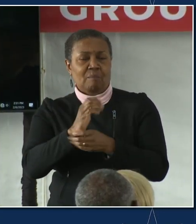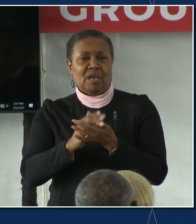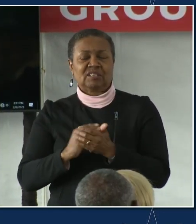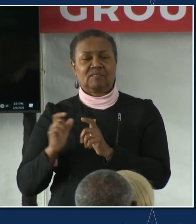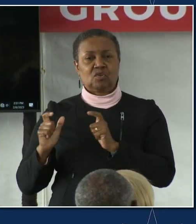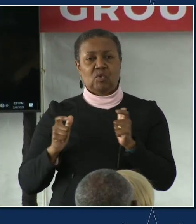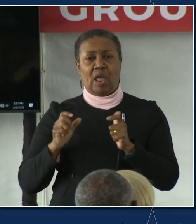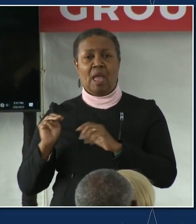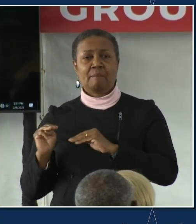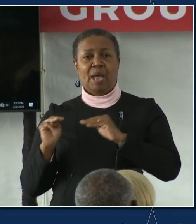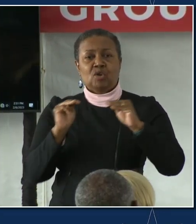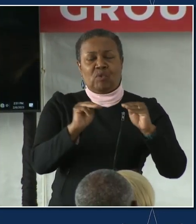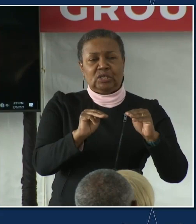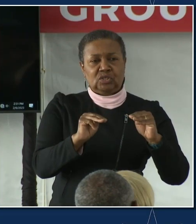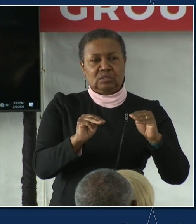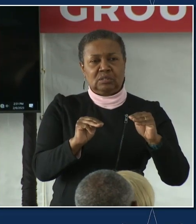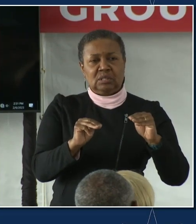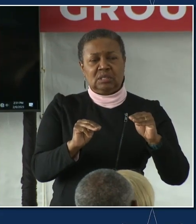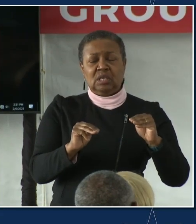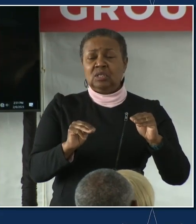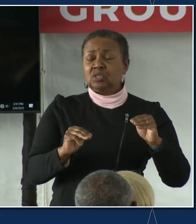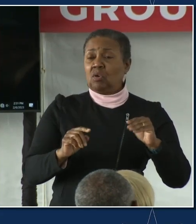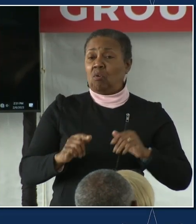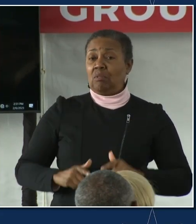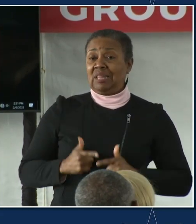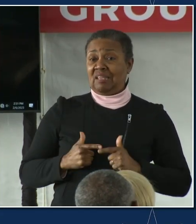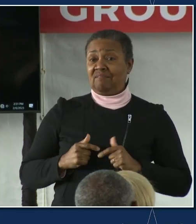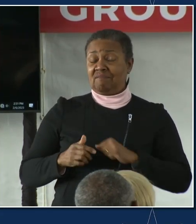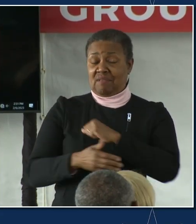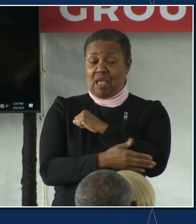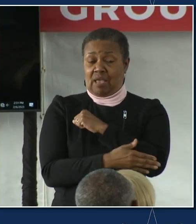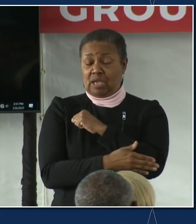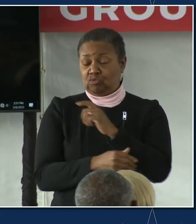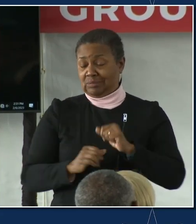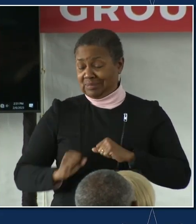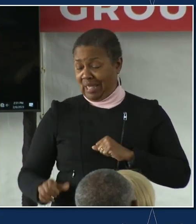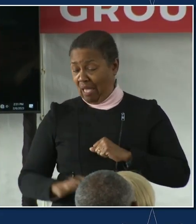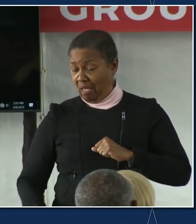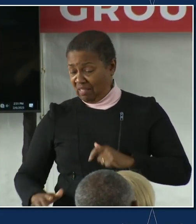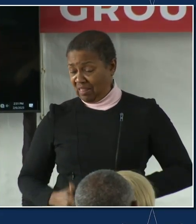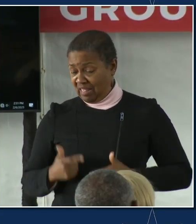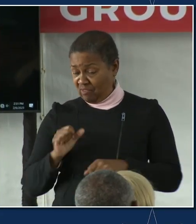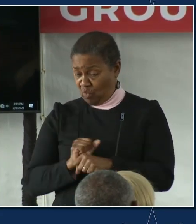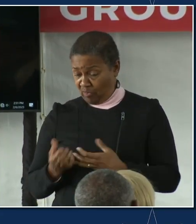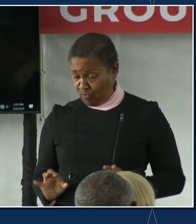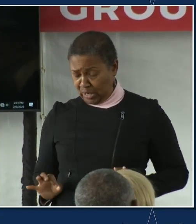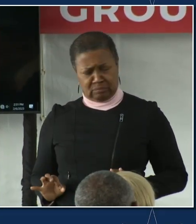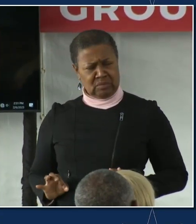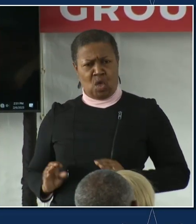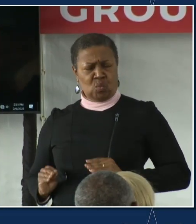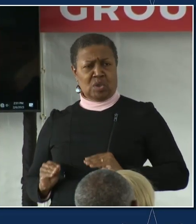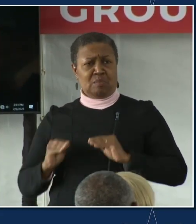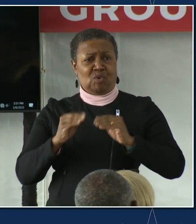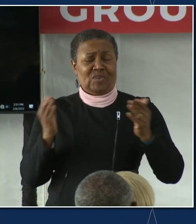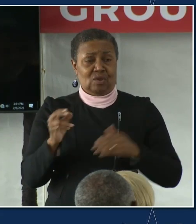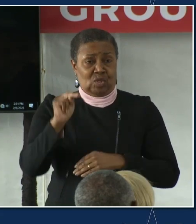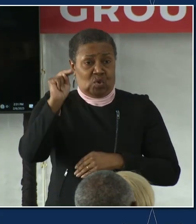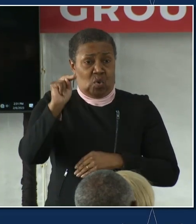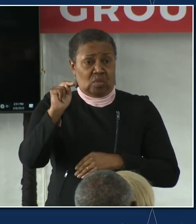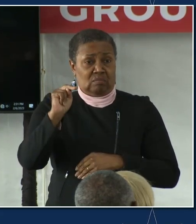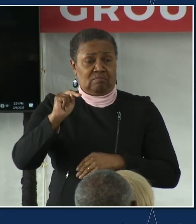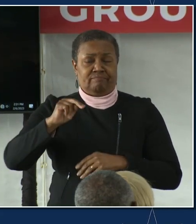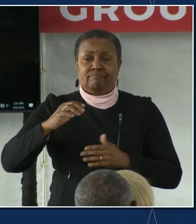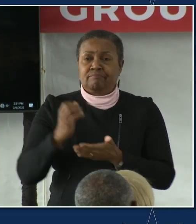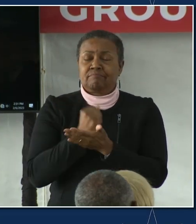Migration. So instead of working down south for free, we actually came up here and actually had a chance to get great